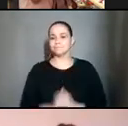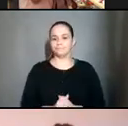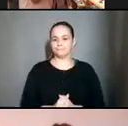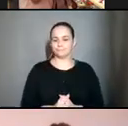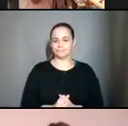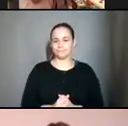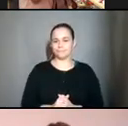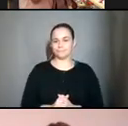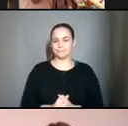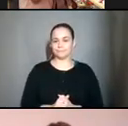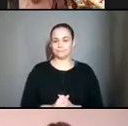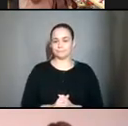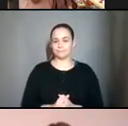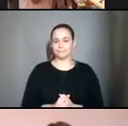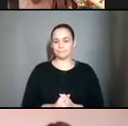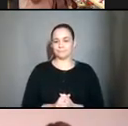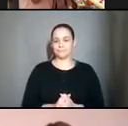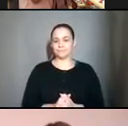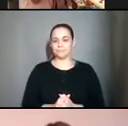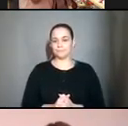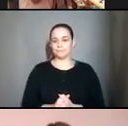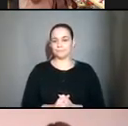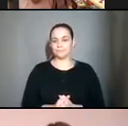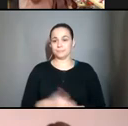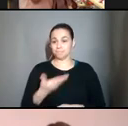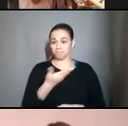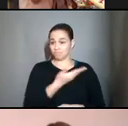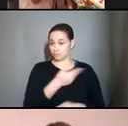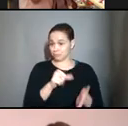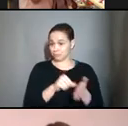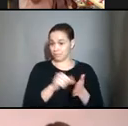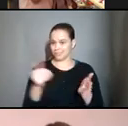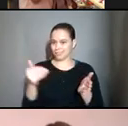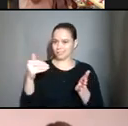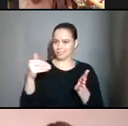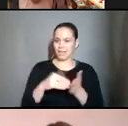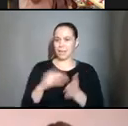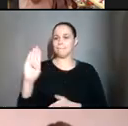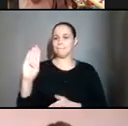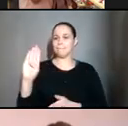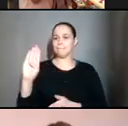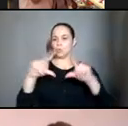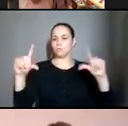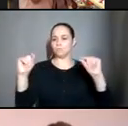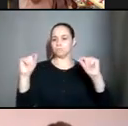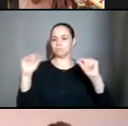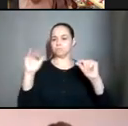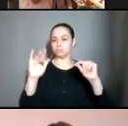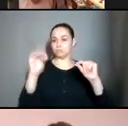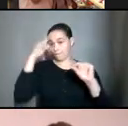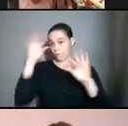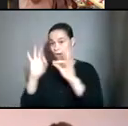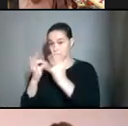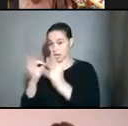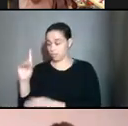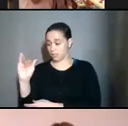From this page, you can click on the blue button again to get to the Family Dashboard, or your child can